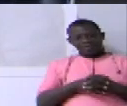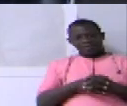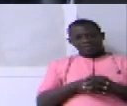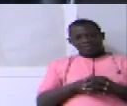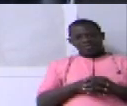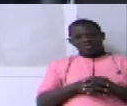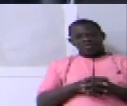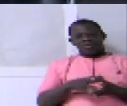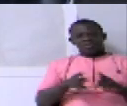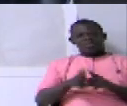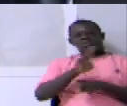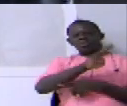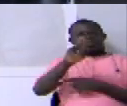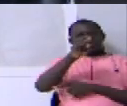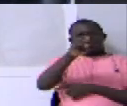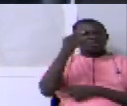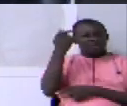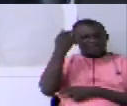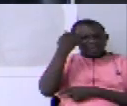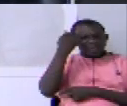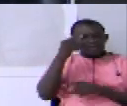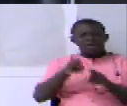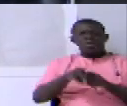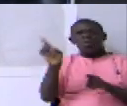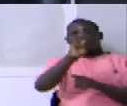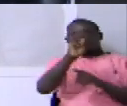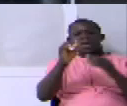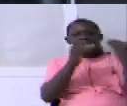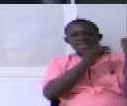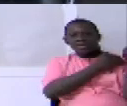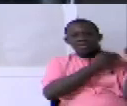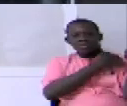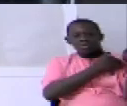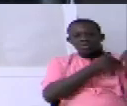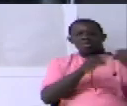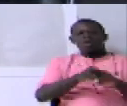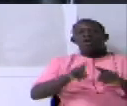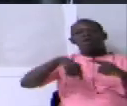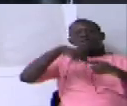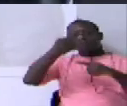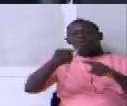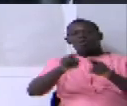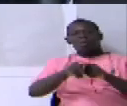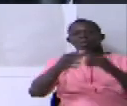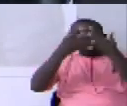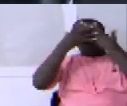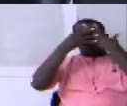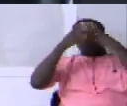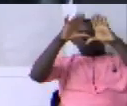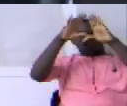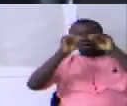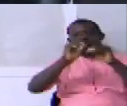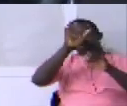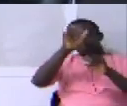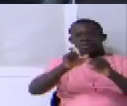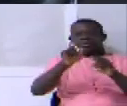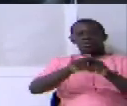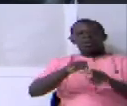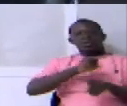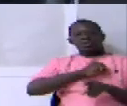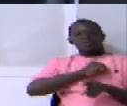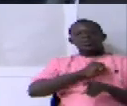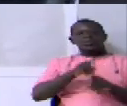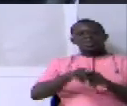Don't you think that is what is responsible for prison officers to